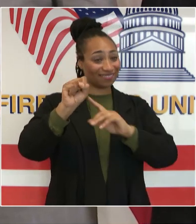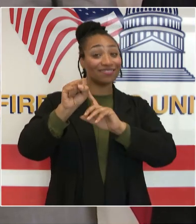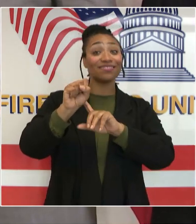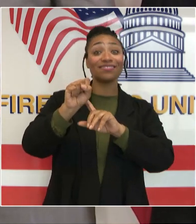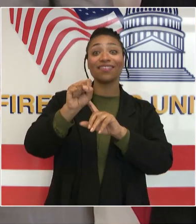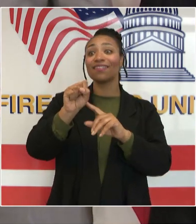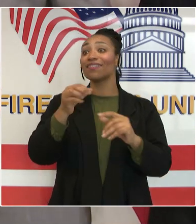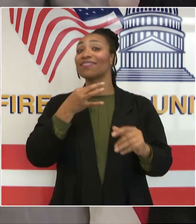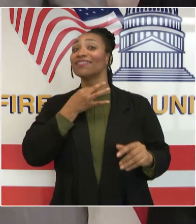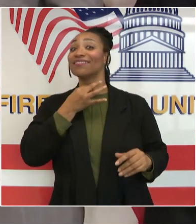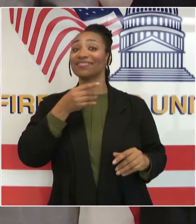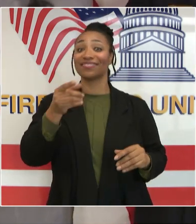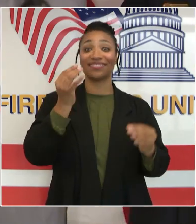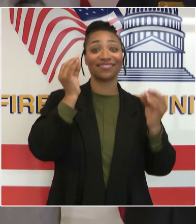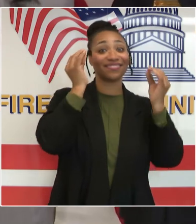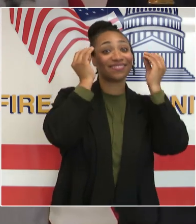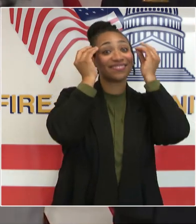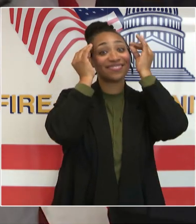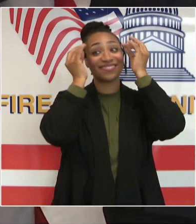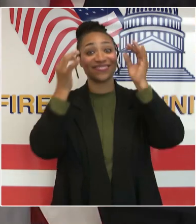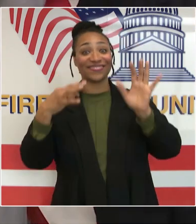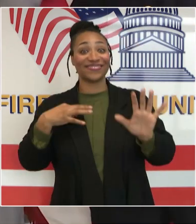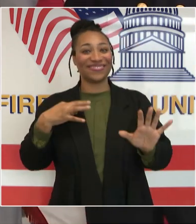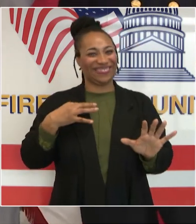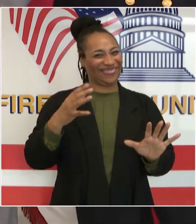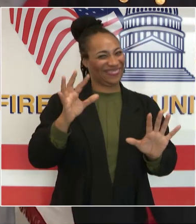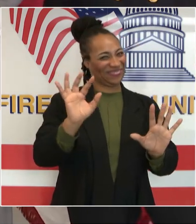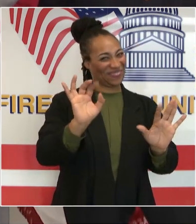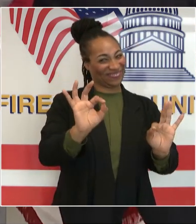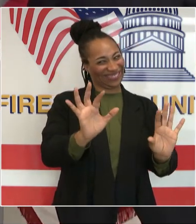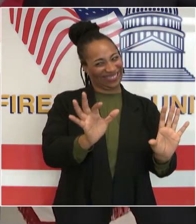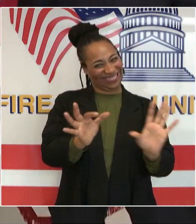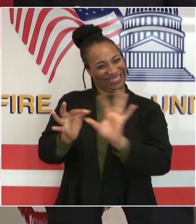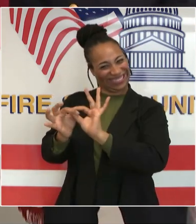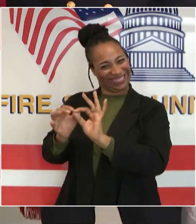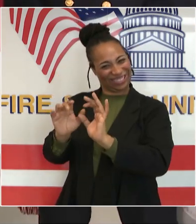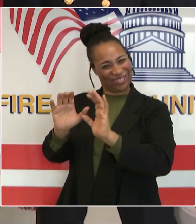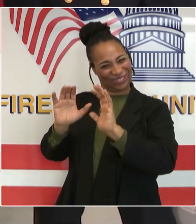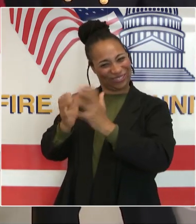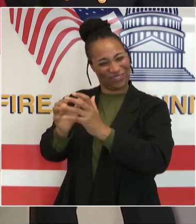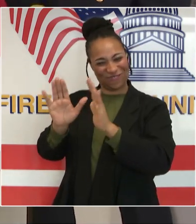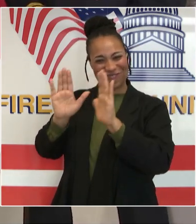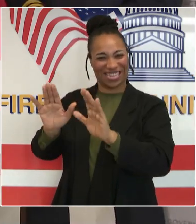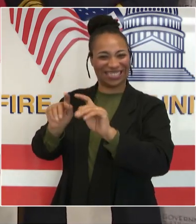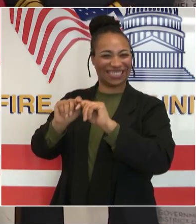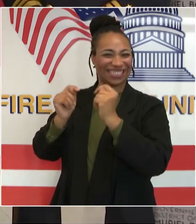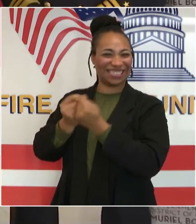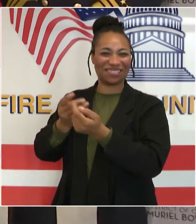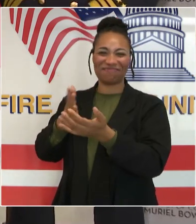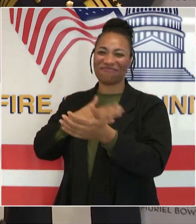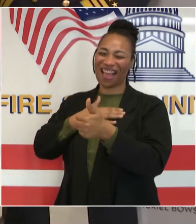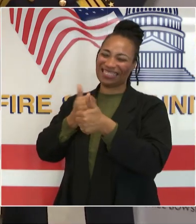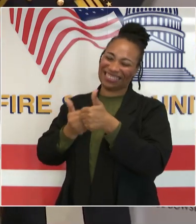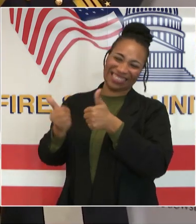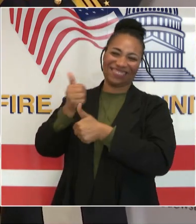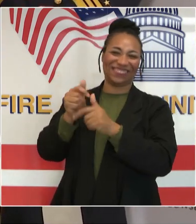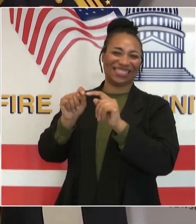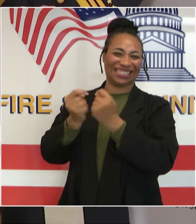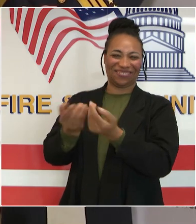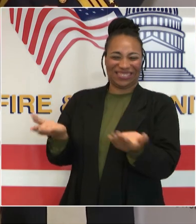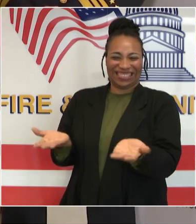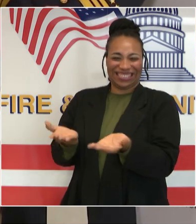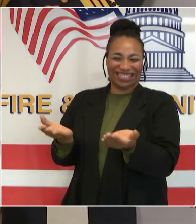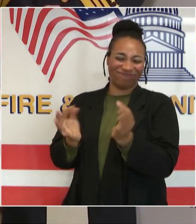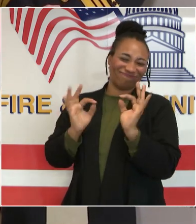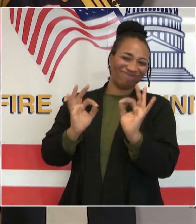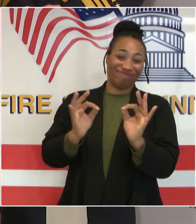speaking of great teams, I would like to recognize other members of my executive team who are here. I want to start